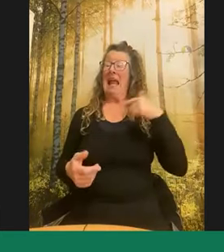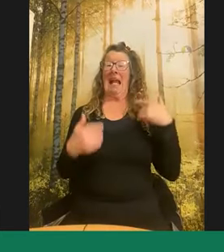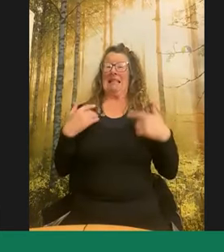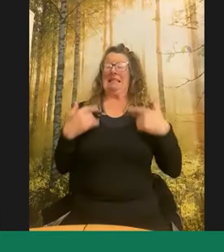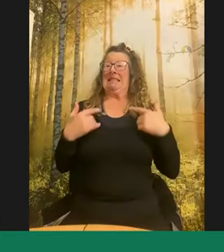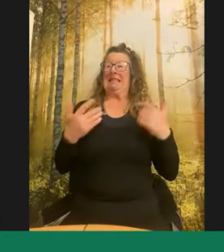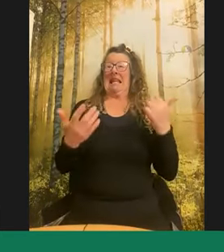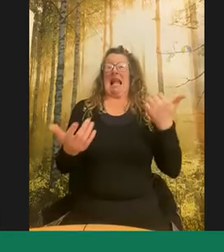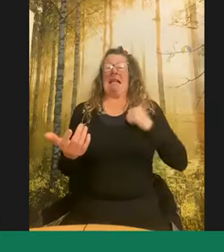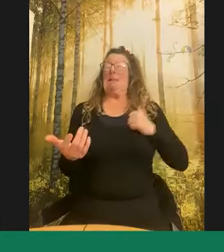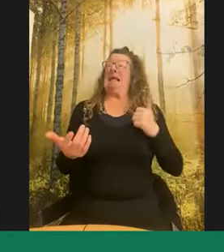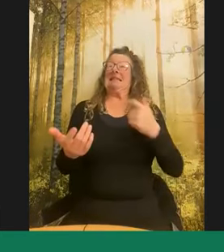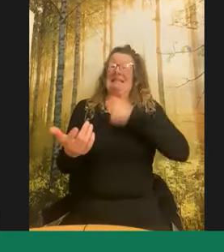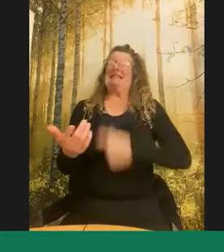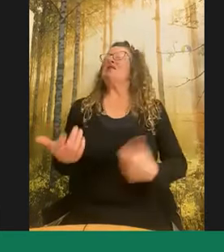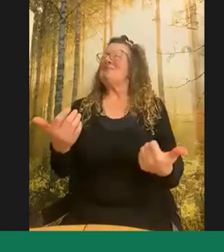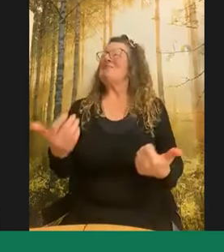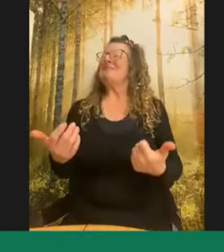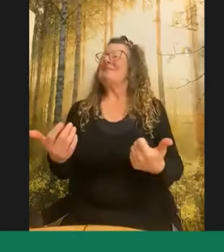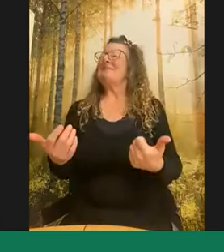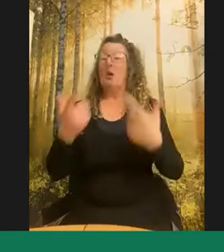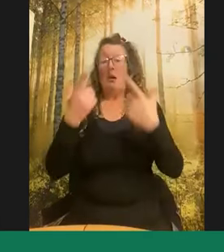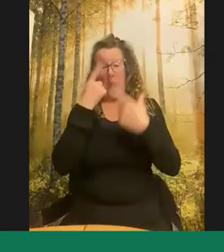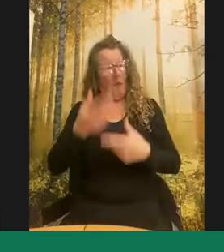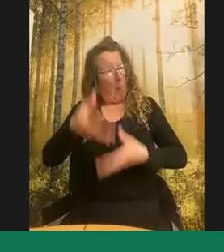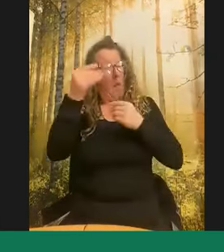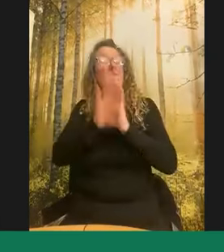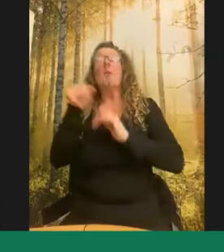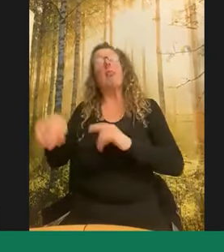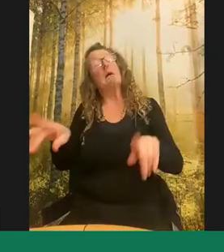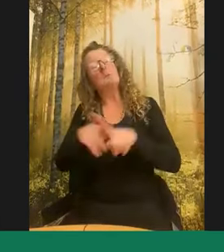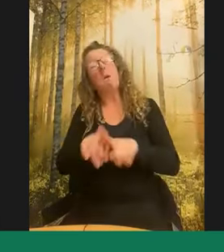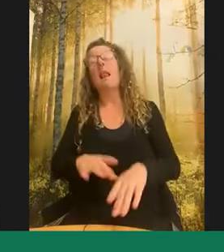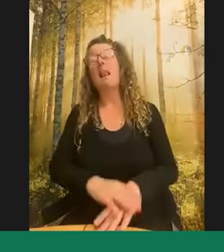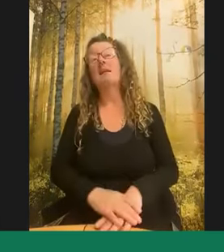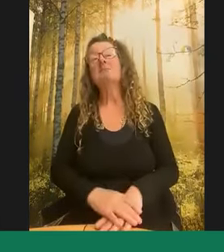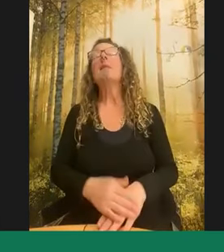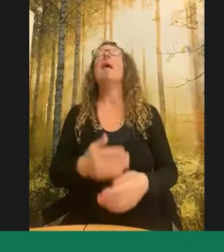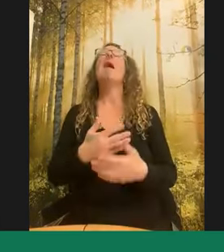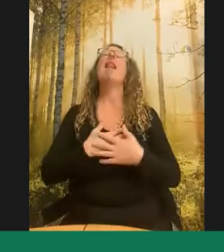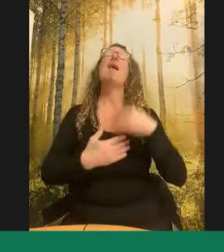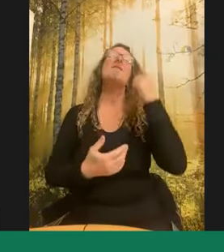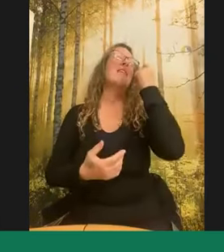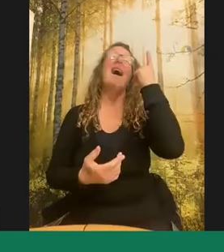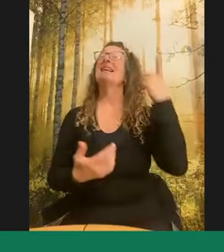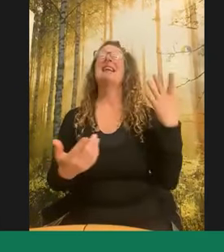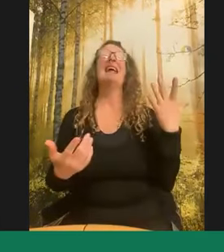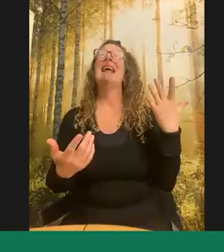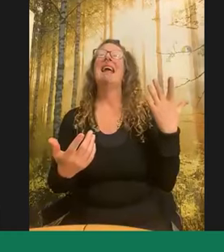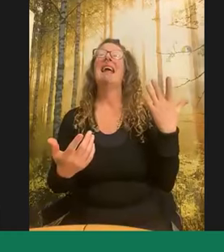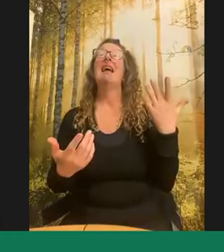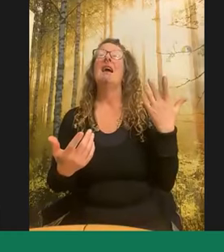citizenship. And I think that's something that we could perhaps learn from as well. You know, but I love this idea of yes, as Moon has just